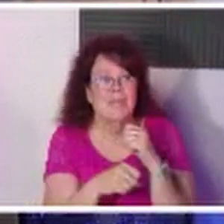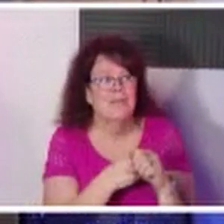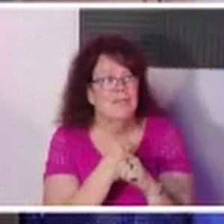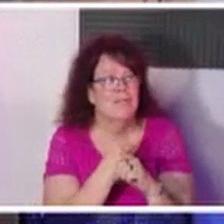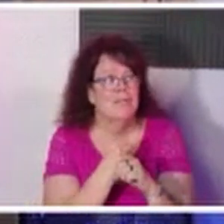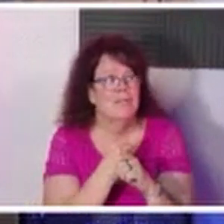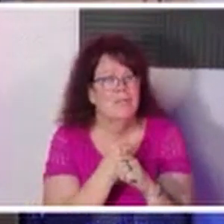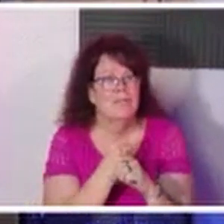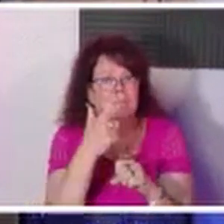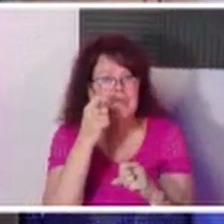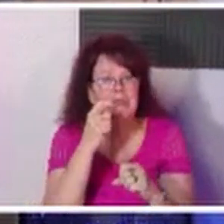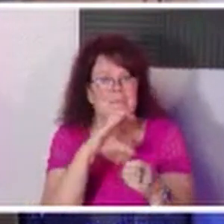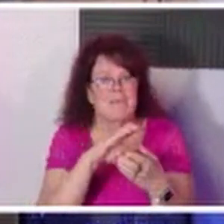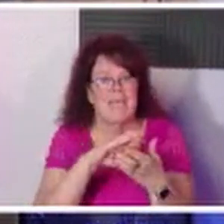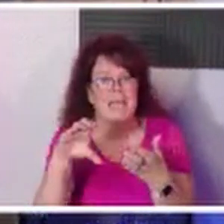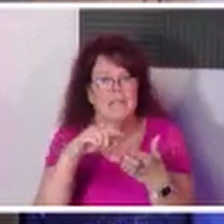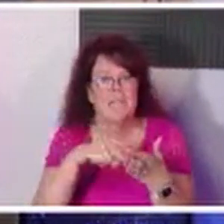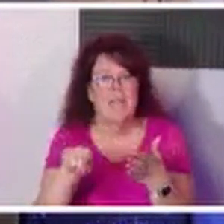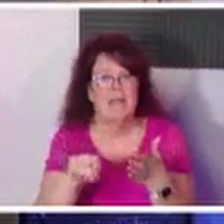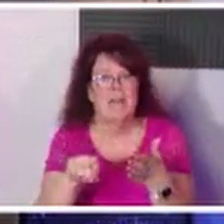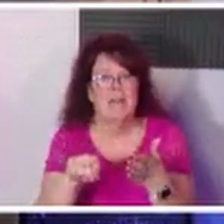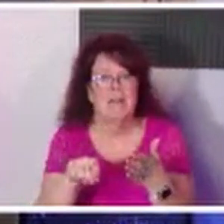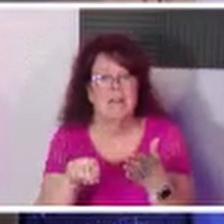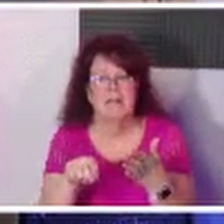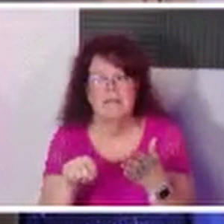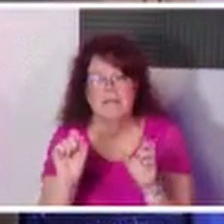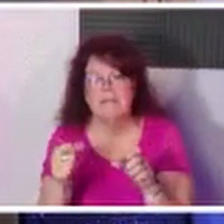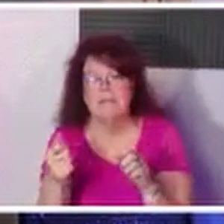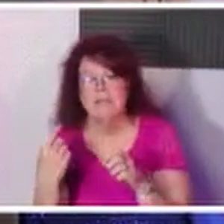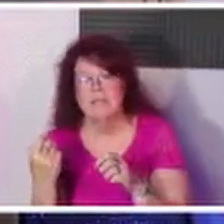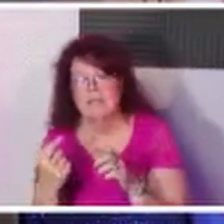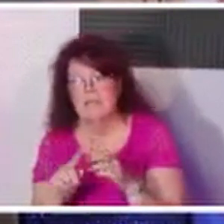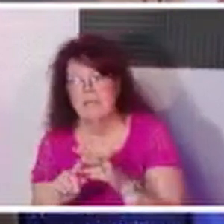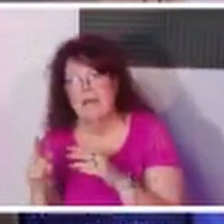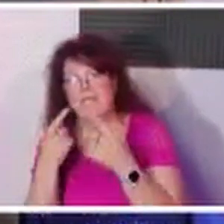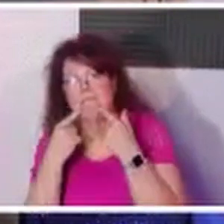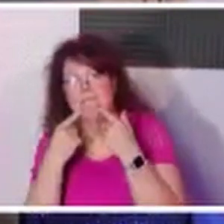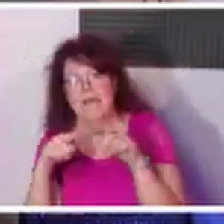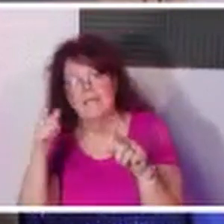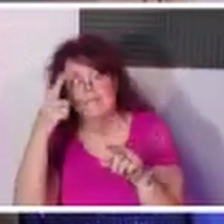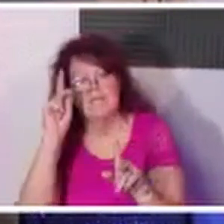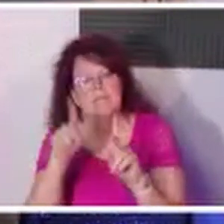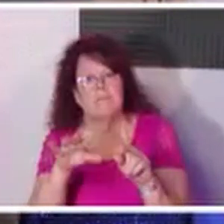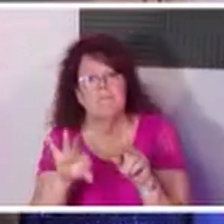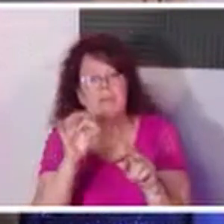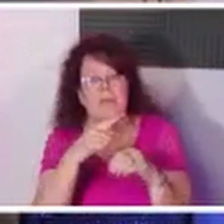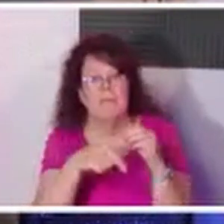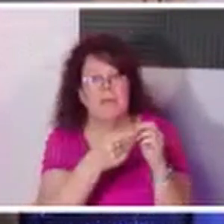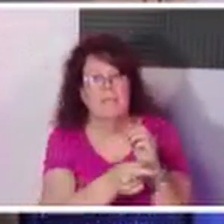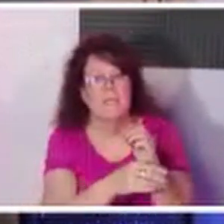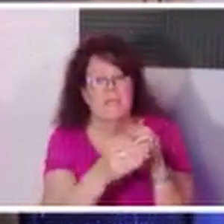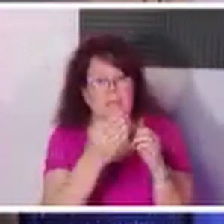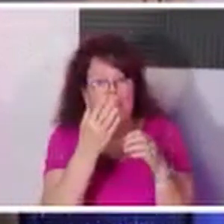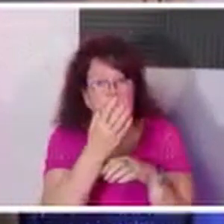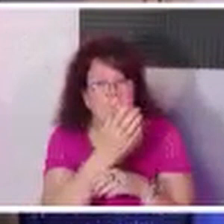because of cash bail. He got out finally because people found out about it, and they pushed